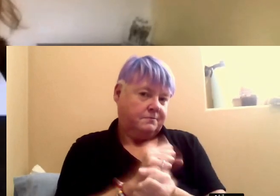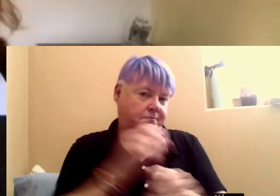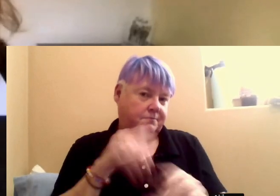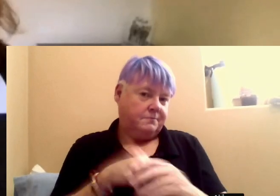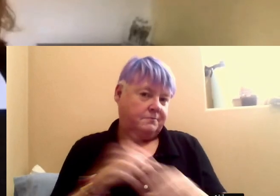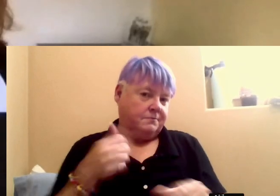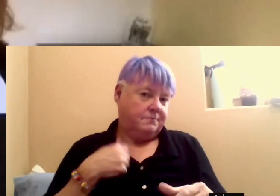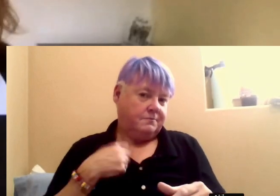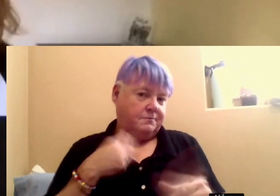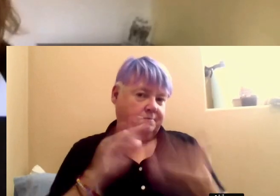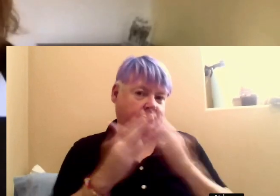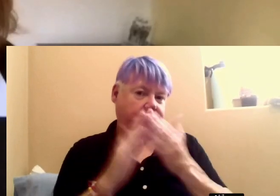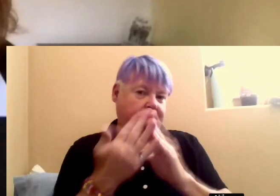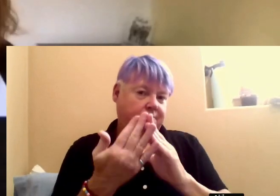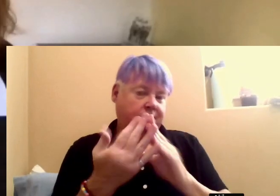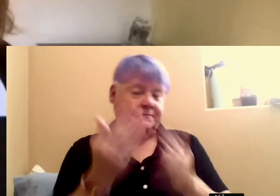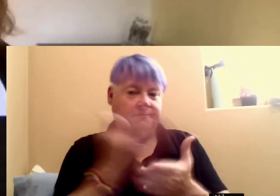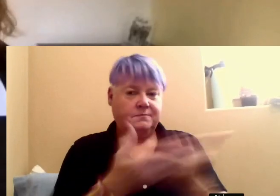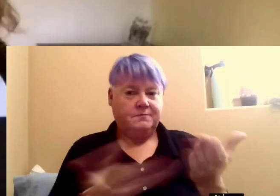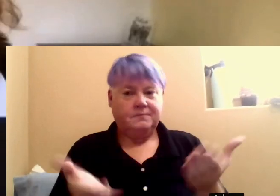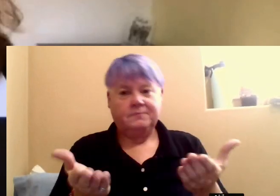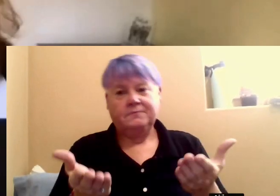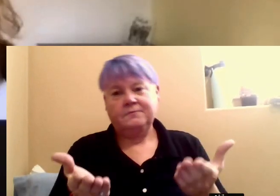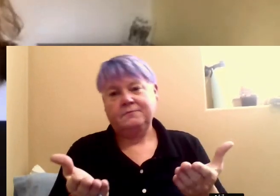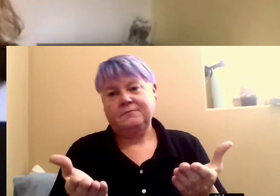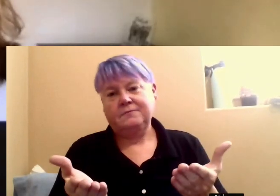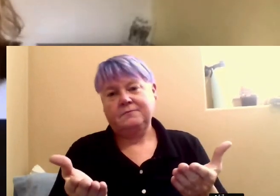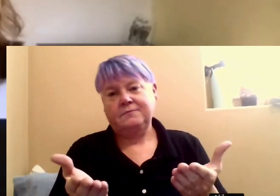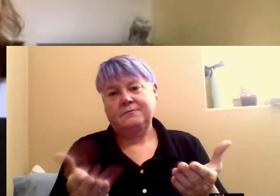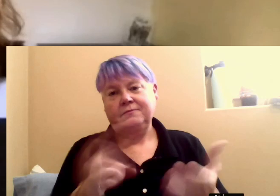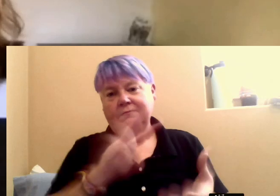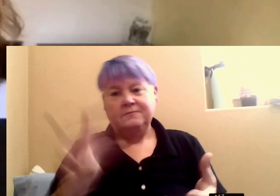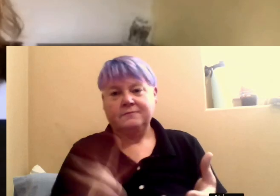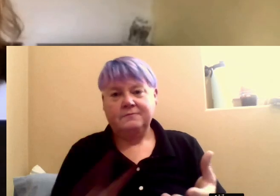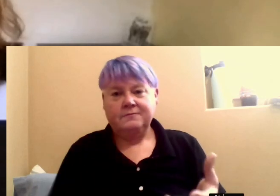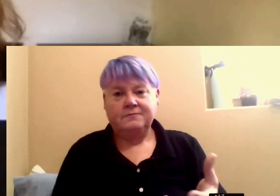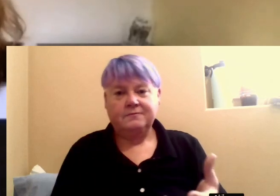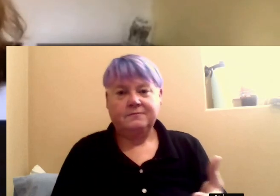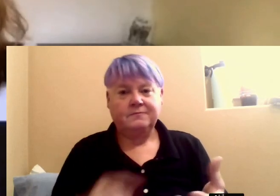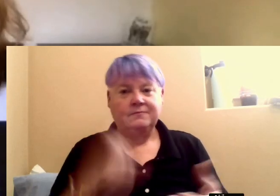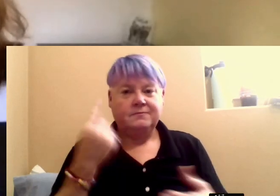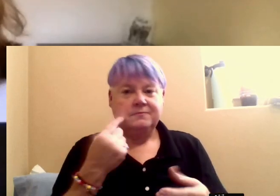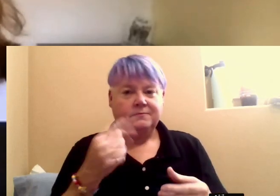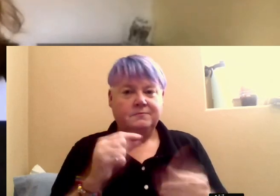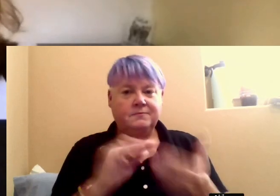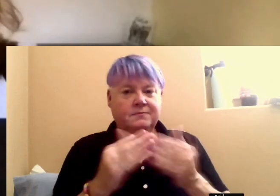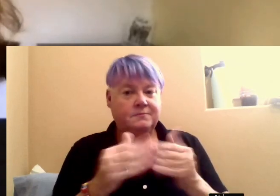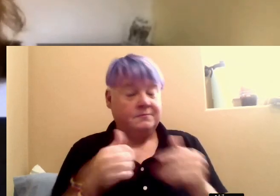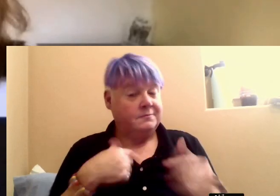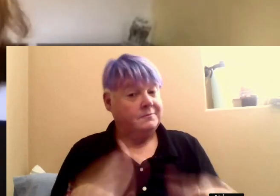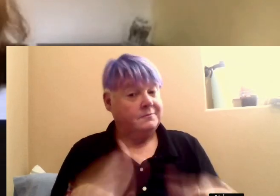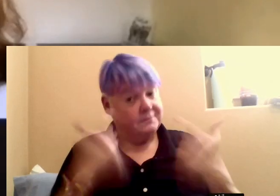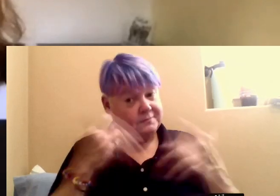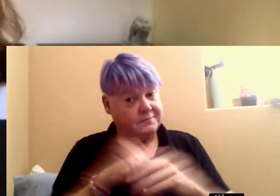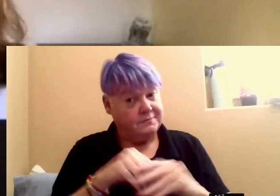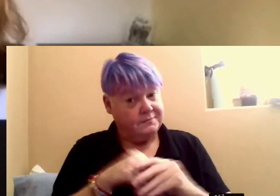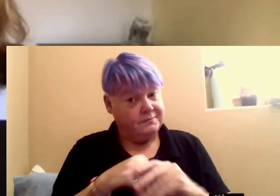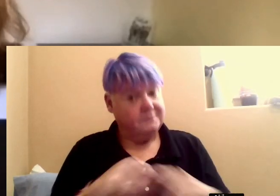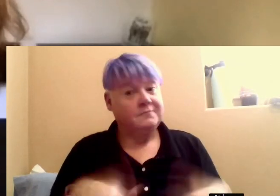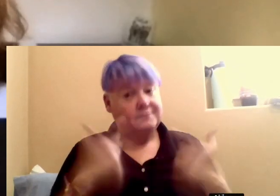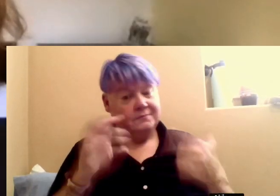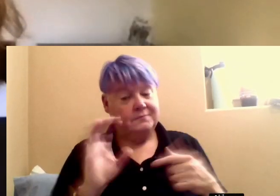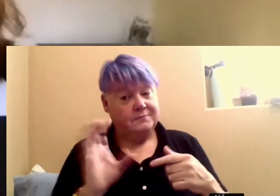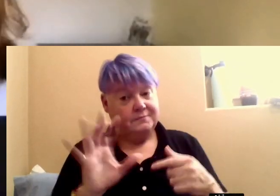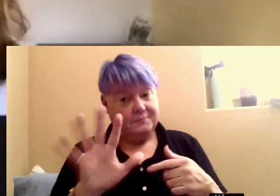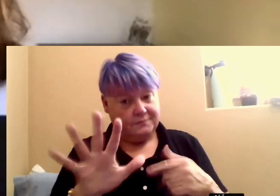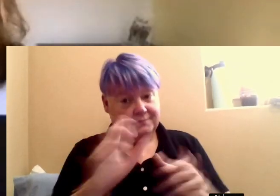You know, there was some of them, Vancouver's the only Canadian city that I have lived in for any amount of time. I did live in Calgary for